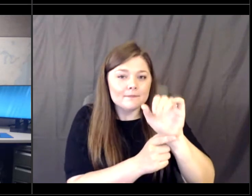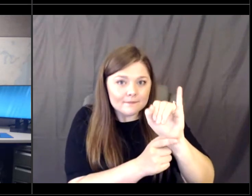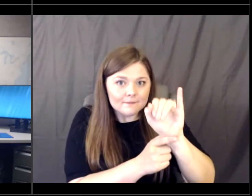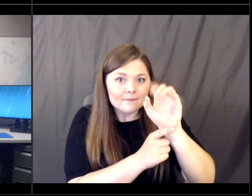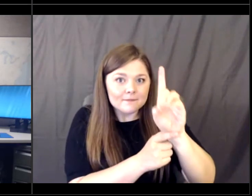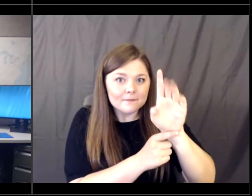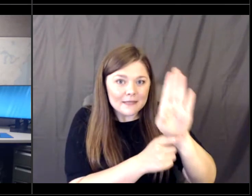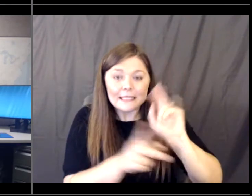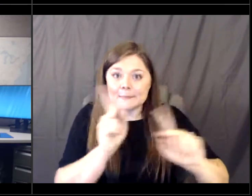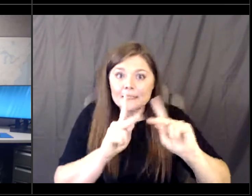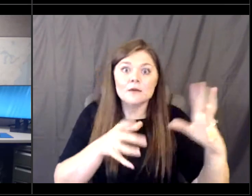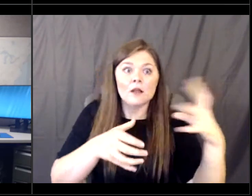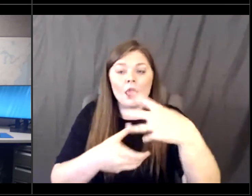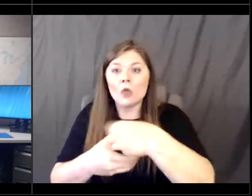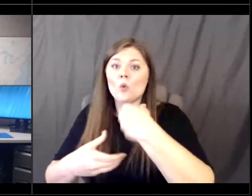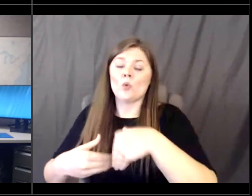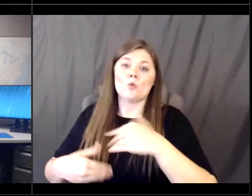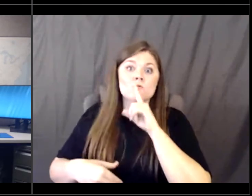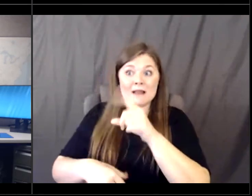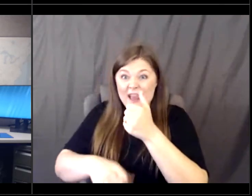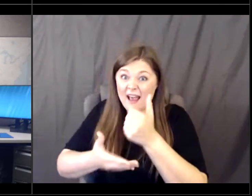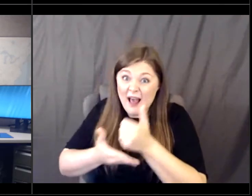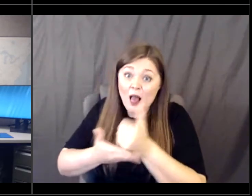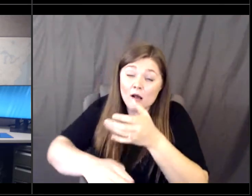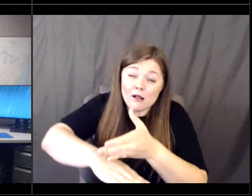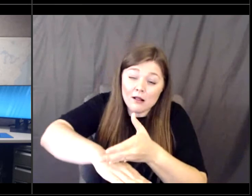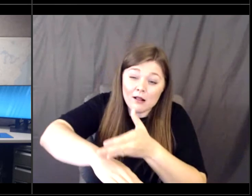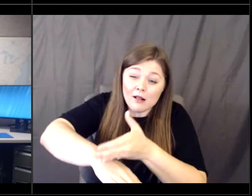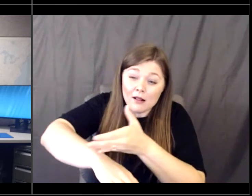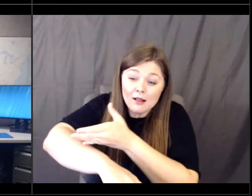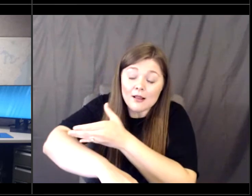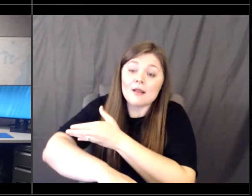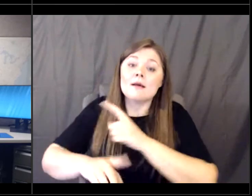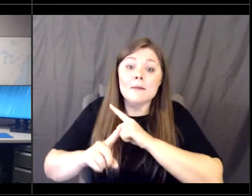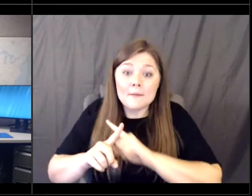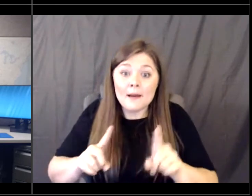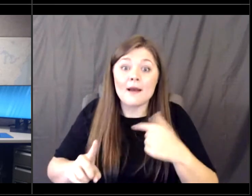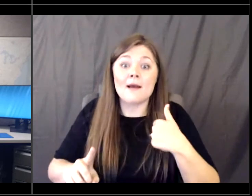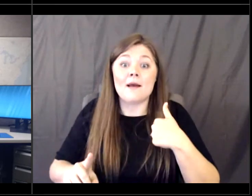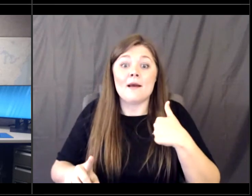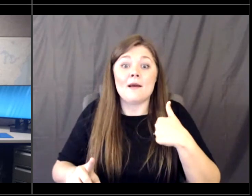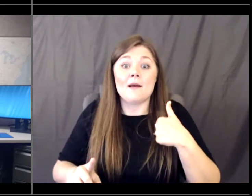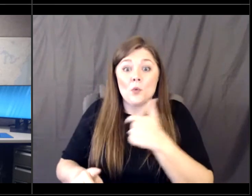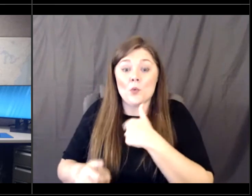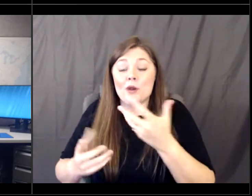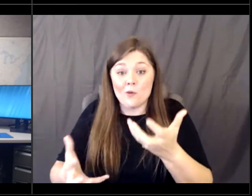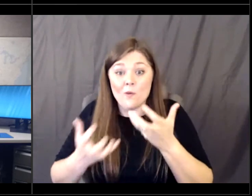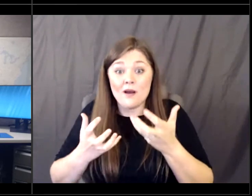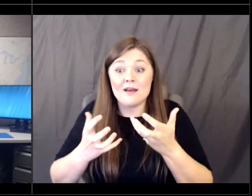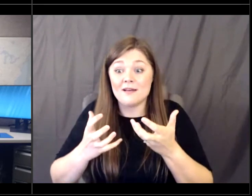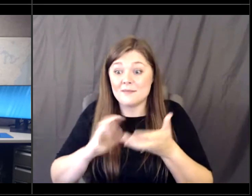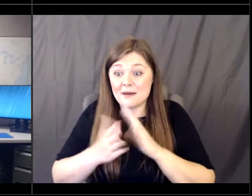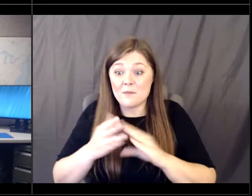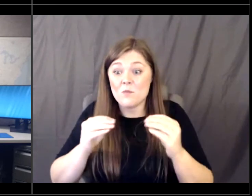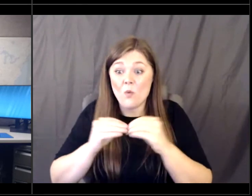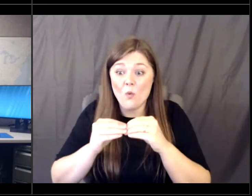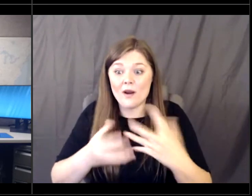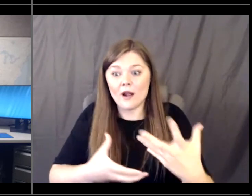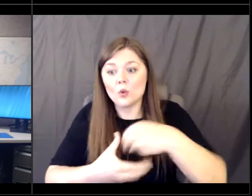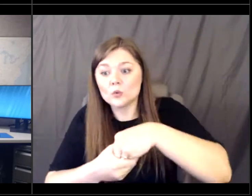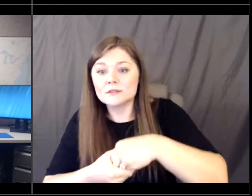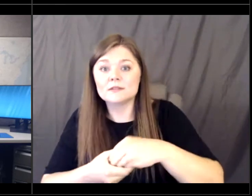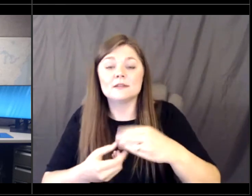a university that is fully inclusive to the members of our state and citizens of the United States who are deaf and hard of hearing. And I think as we make progress